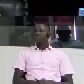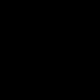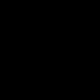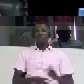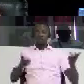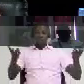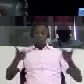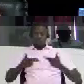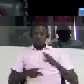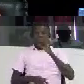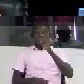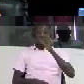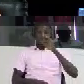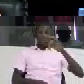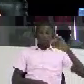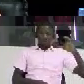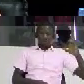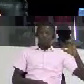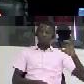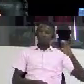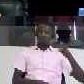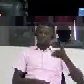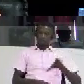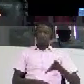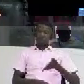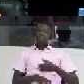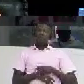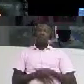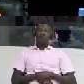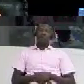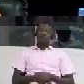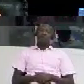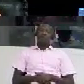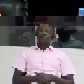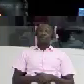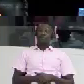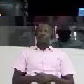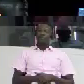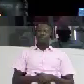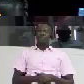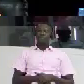Welcome to the TRRC. ñu ngi laa dalal fii ci TRRC